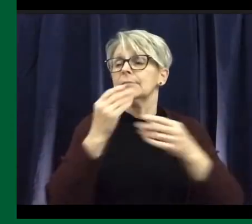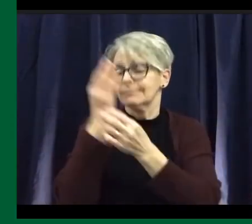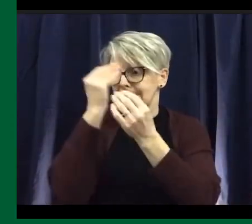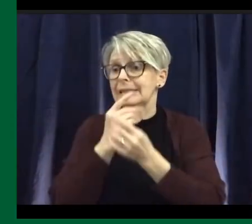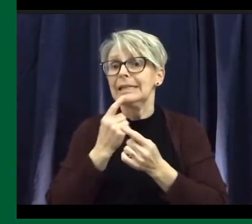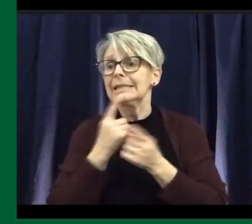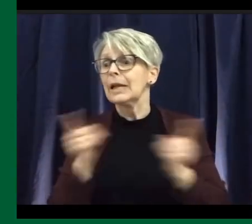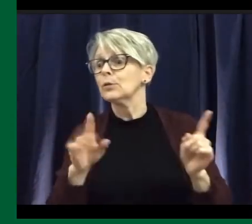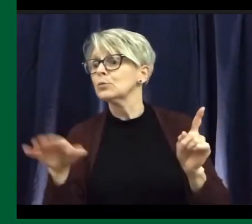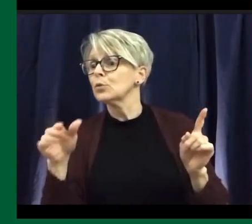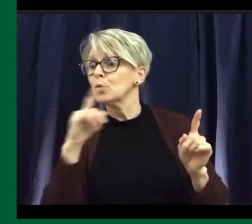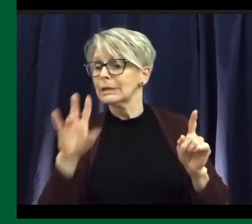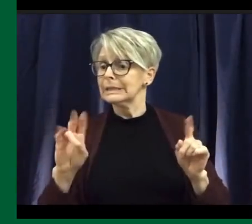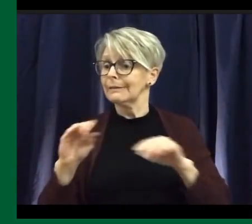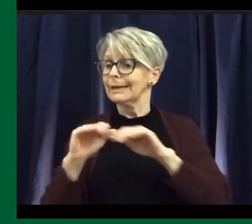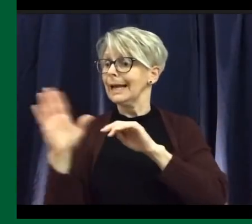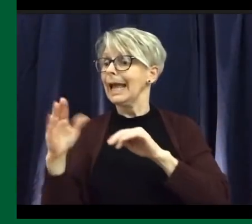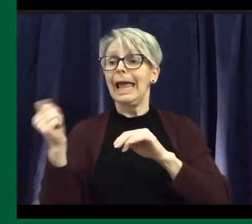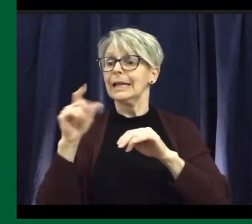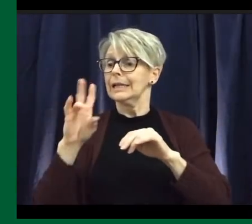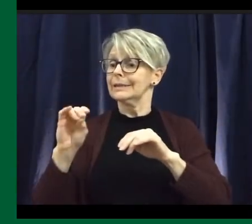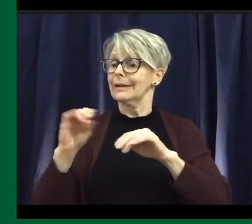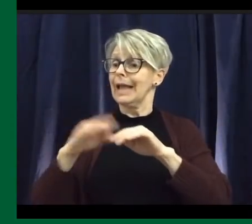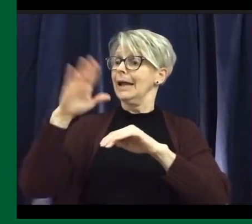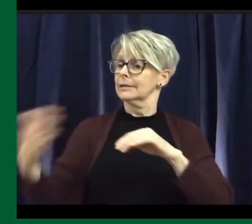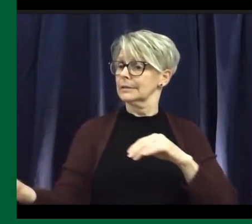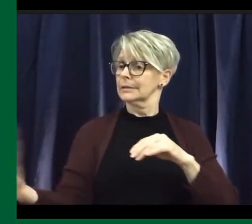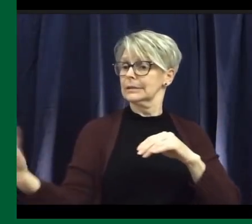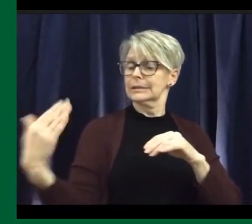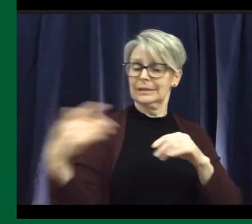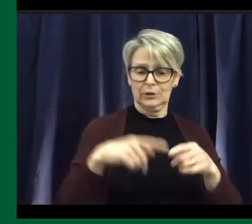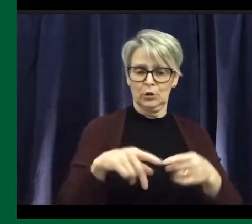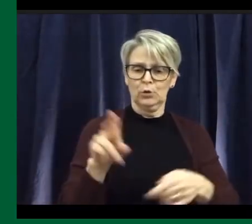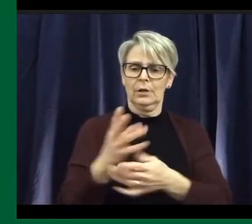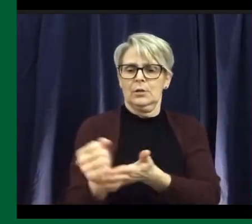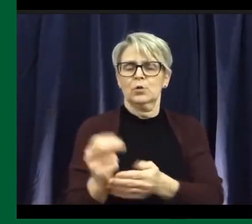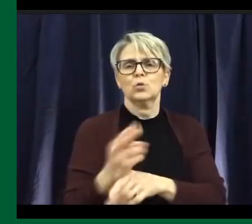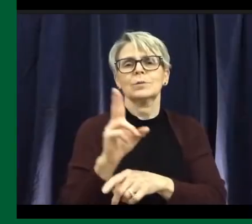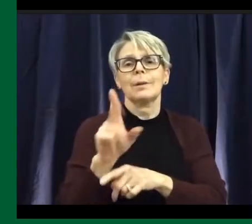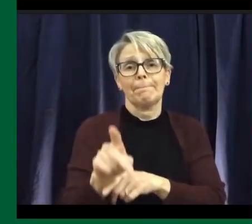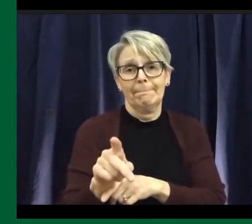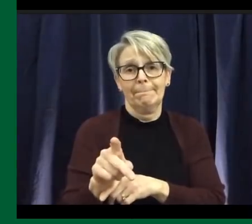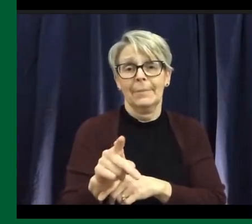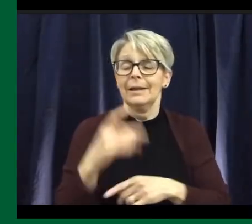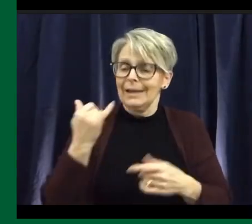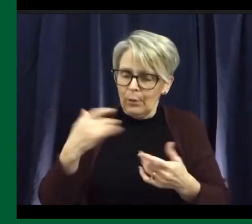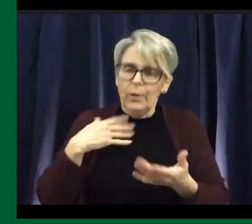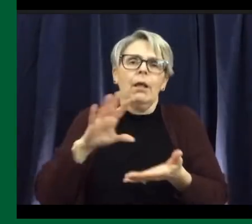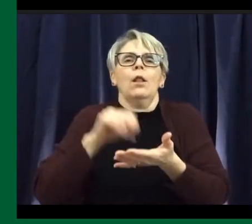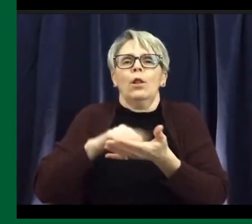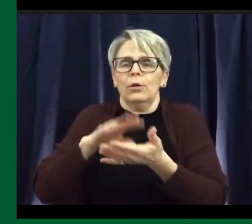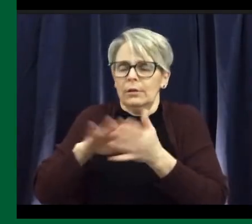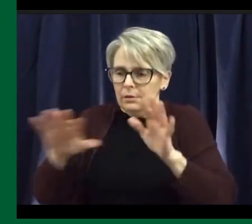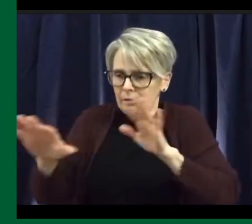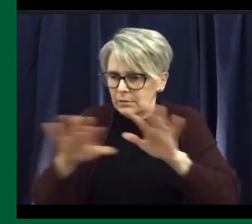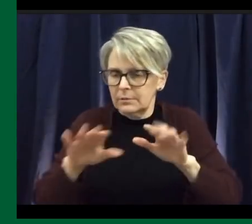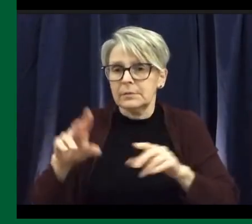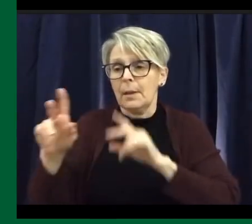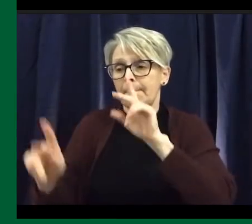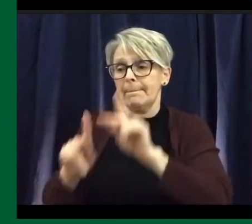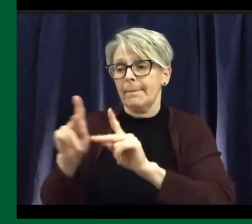that 70-plus population. And we've learned, just like we're learning right now, that having people